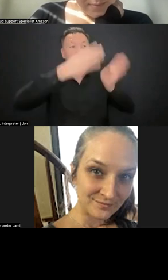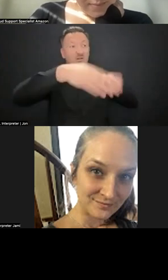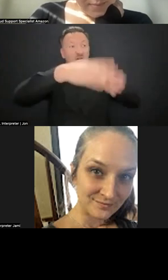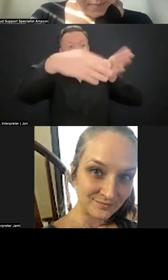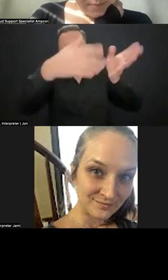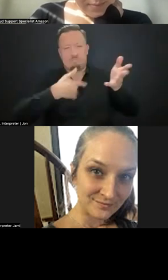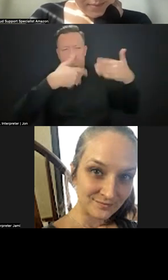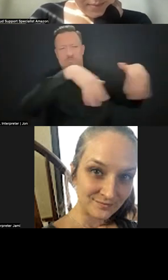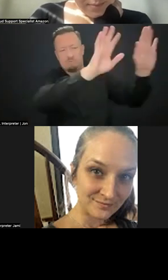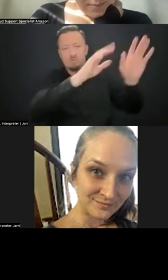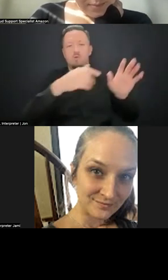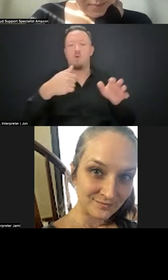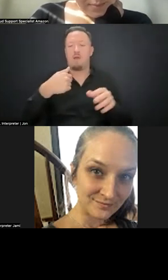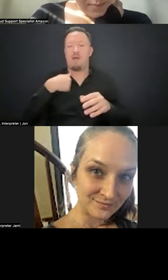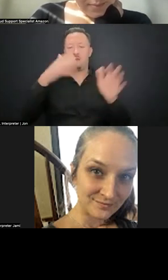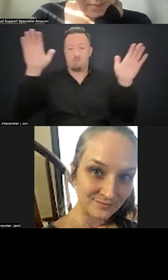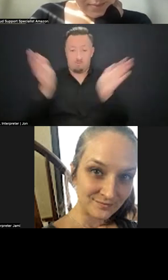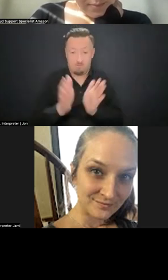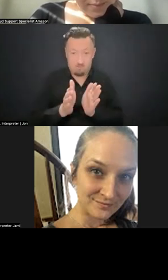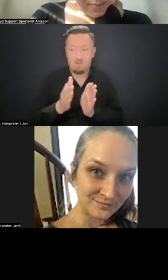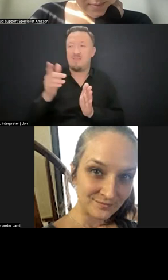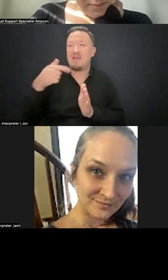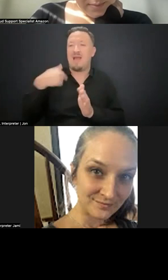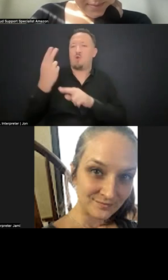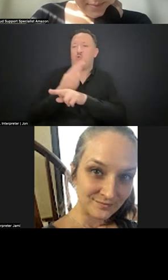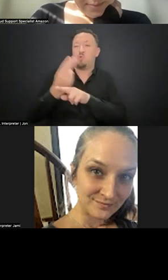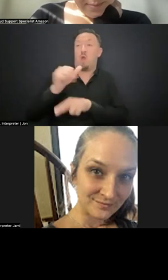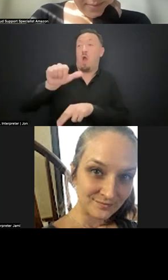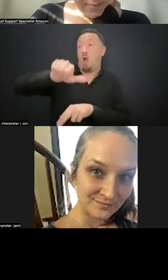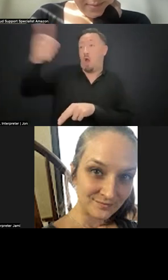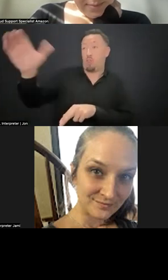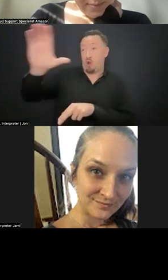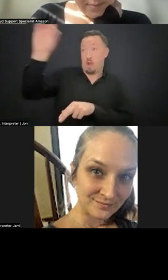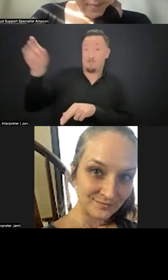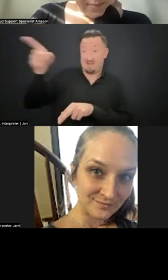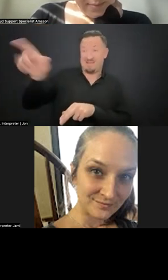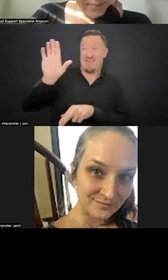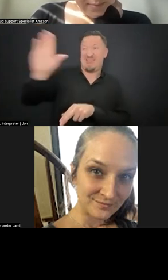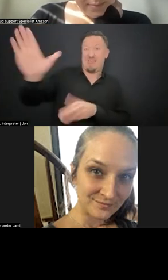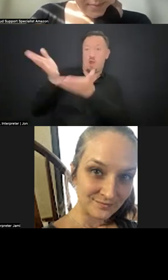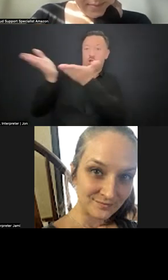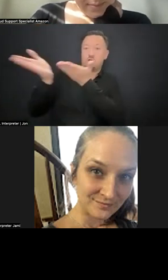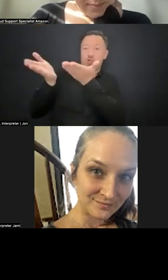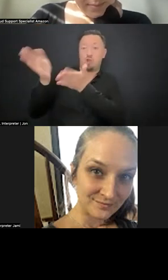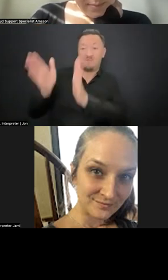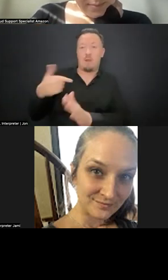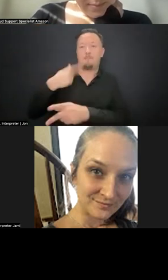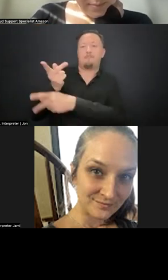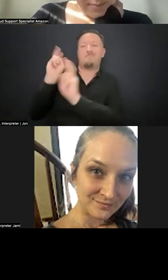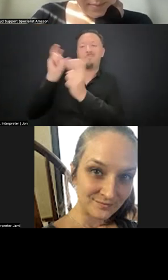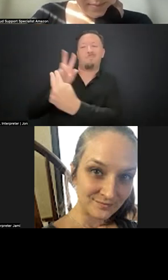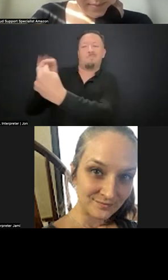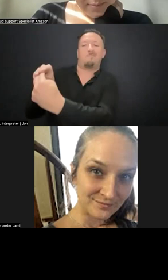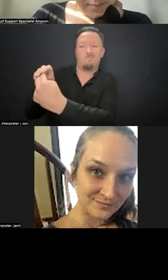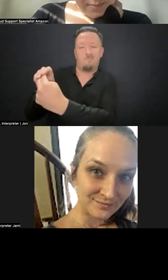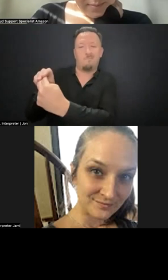that's co-location. So there's another company that's playing the middle person role of handling your data.